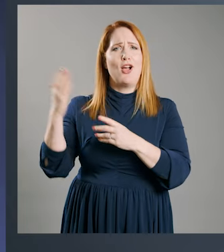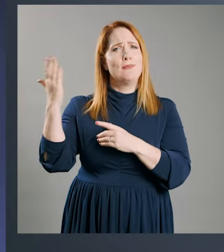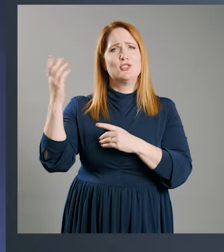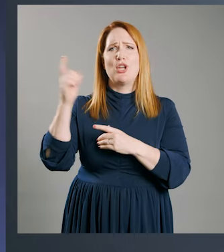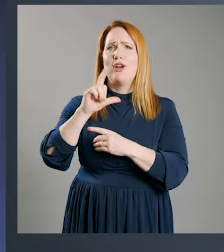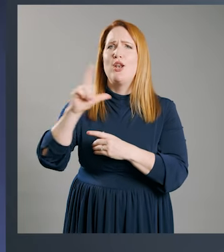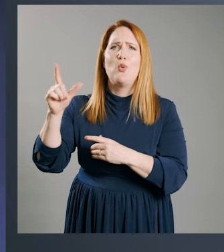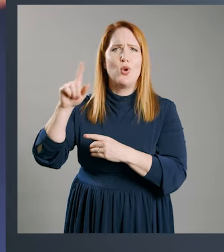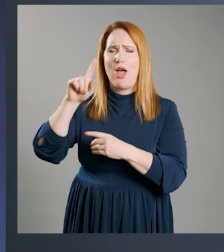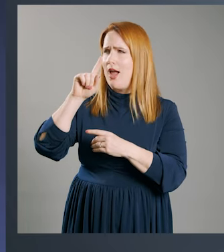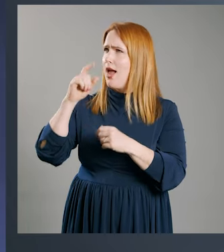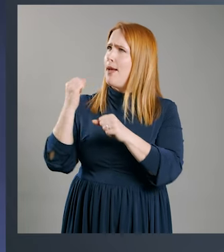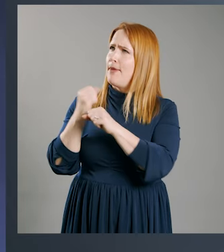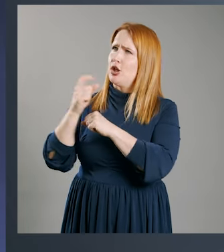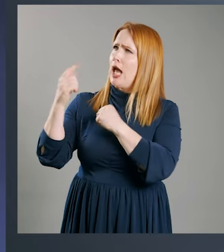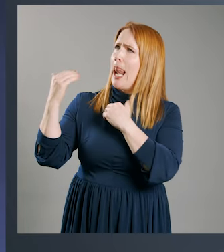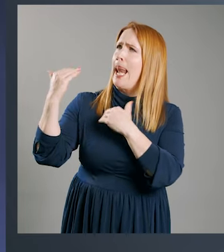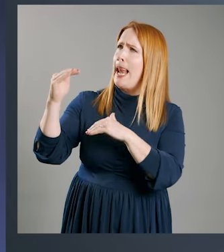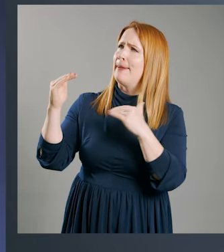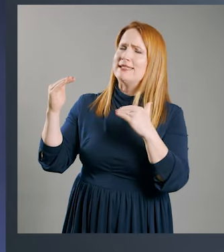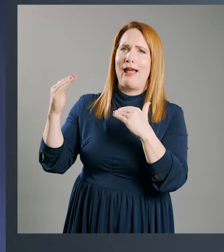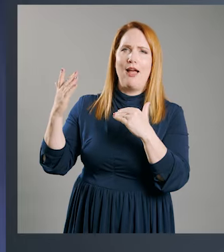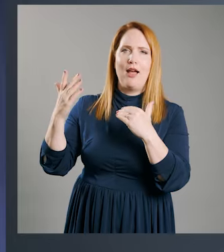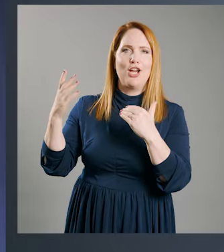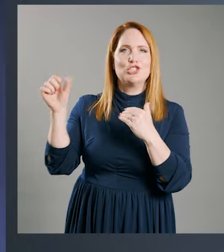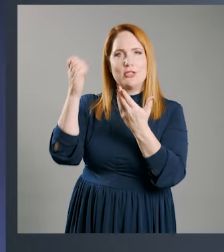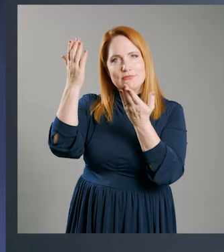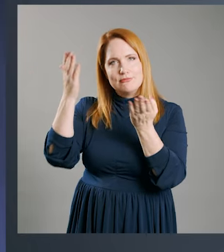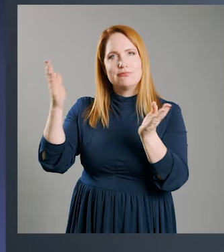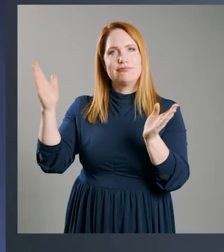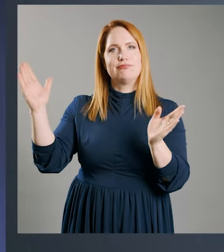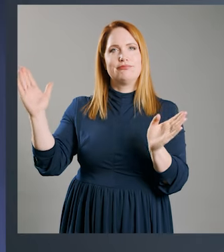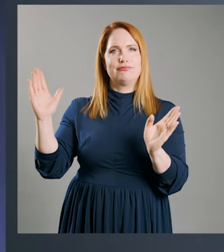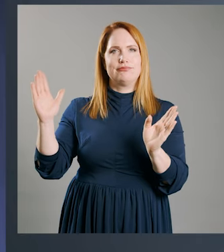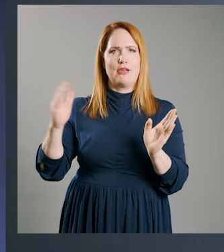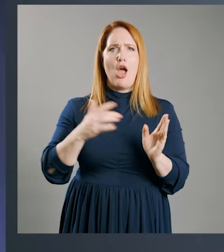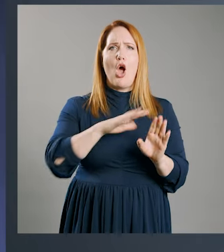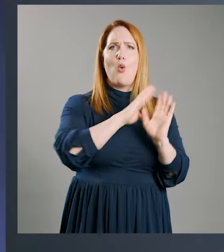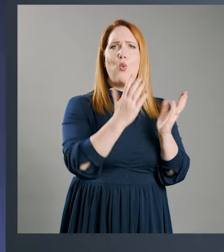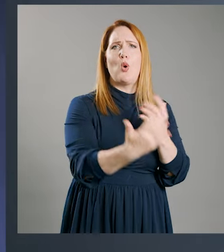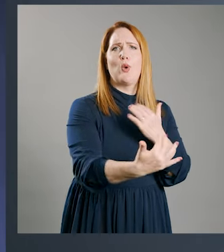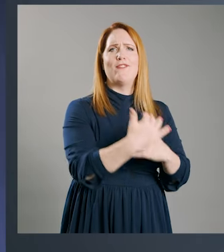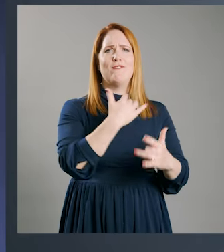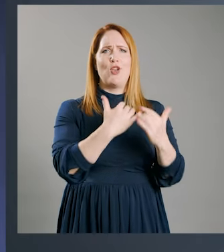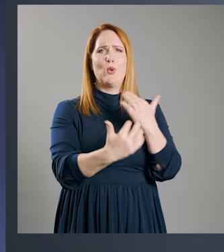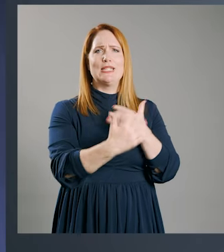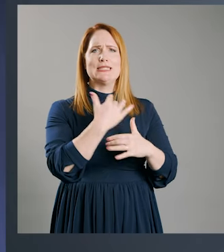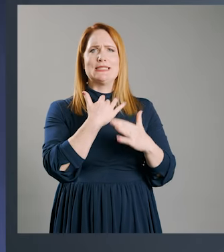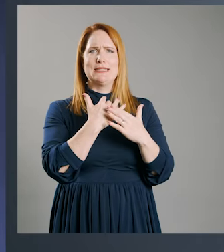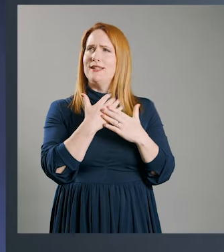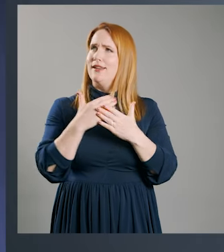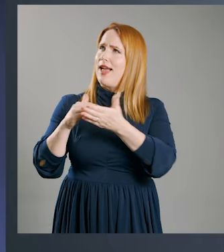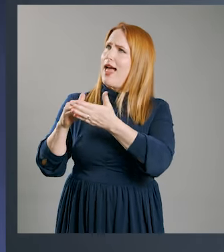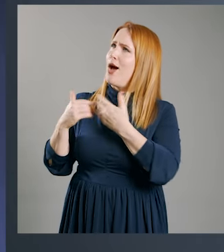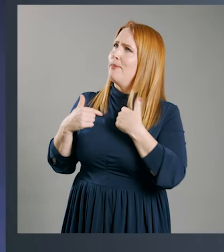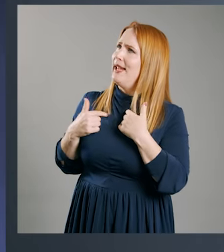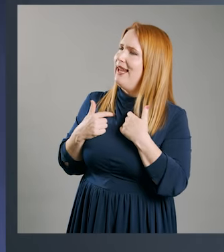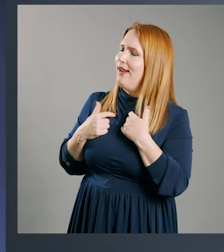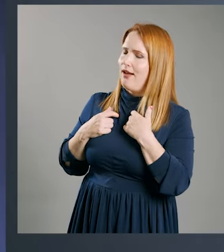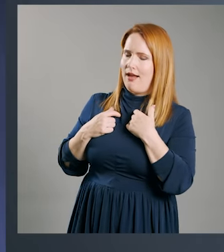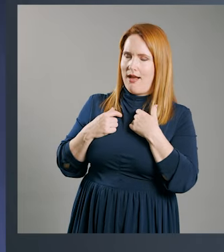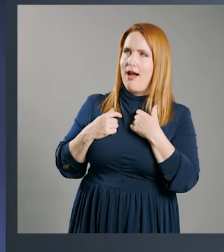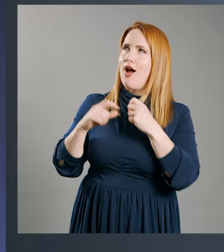box you in and I can't see where you're at and I just get influenced by the world around me. Help change my